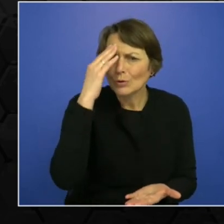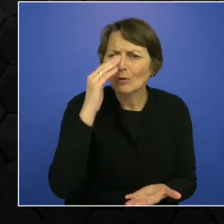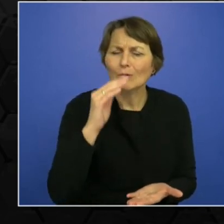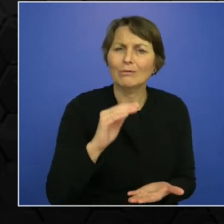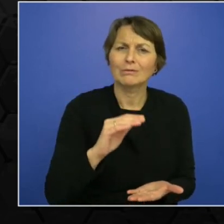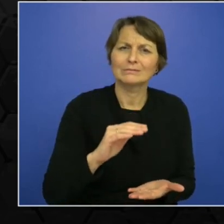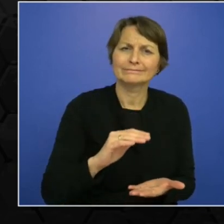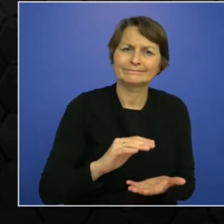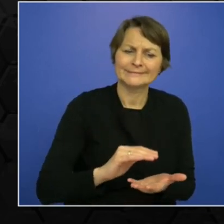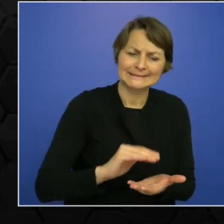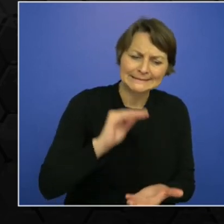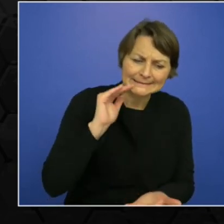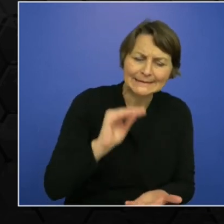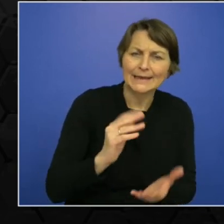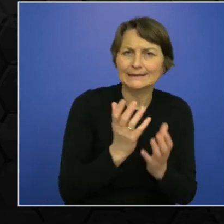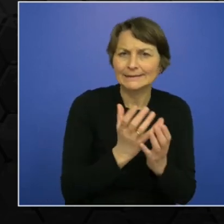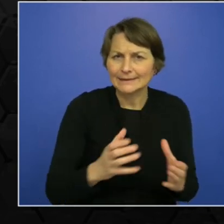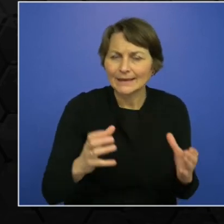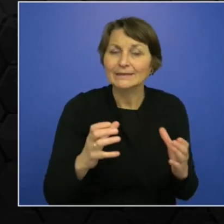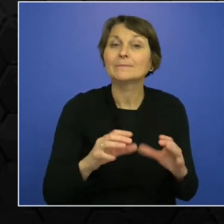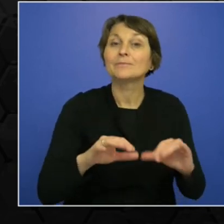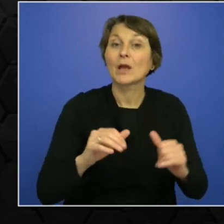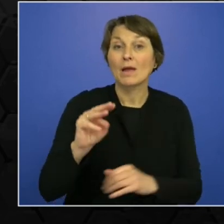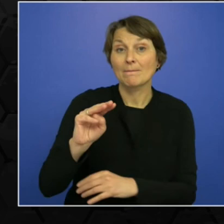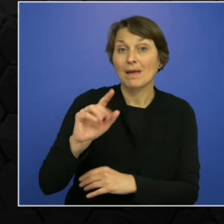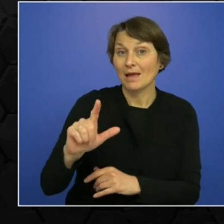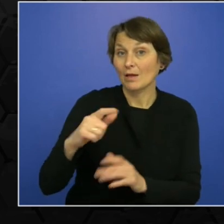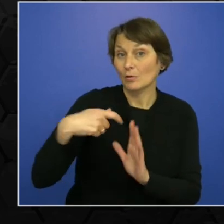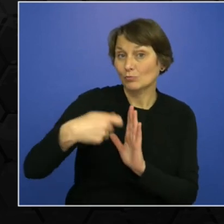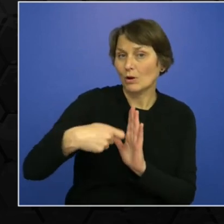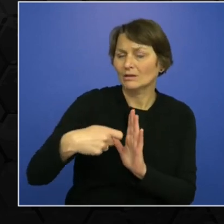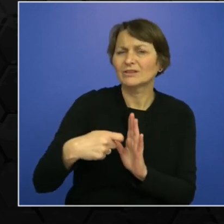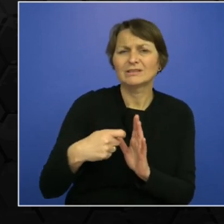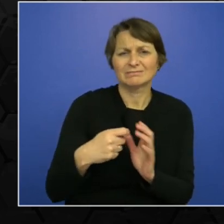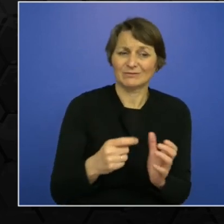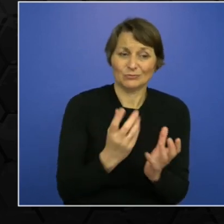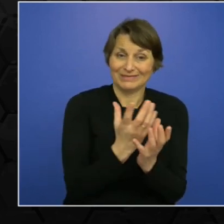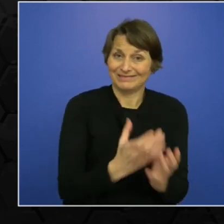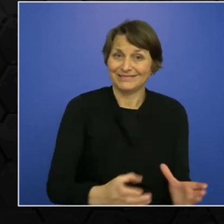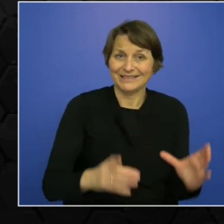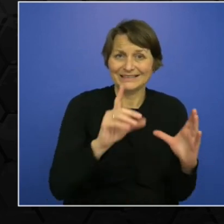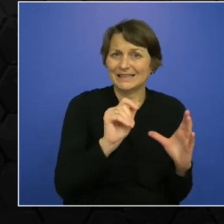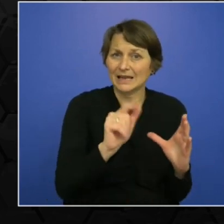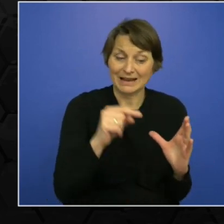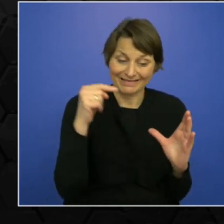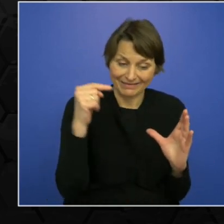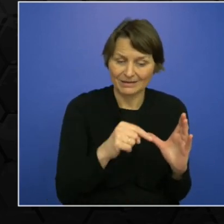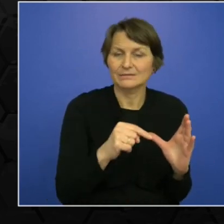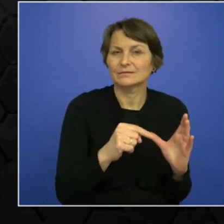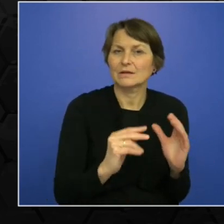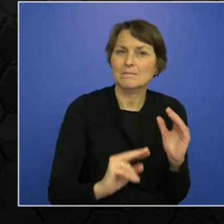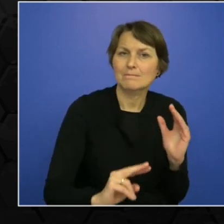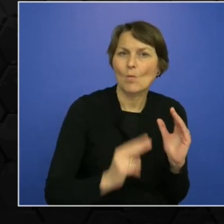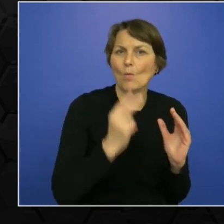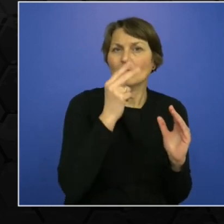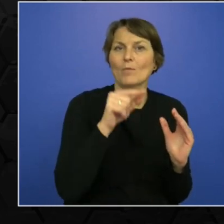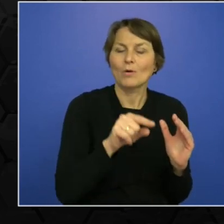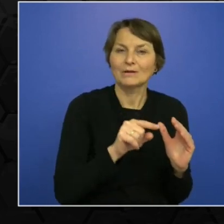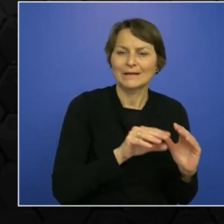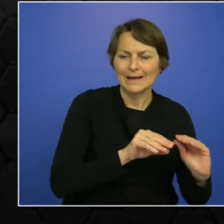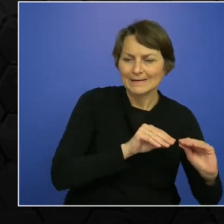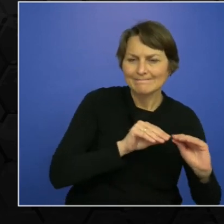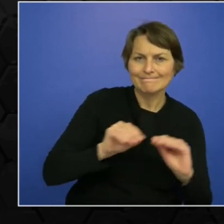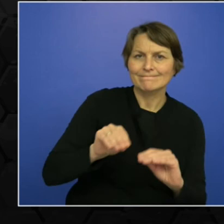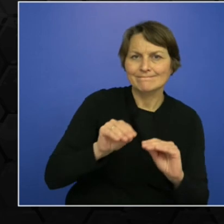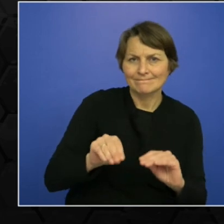out AI or machine learning projects, data is basically everything. It drives all the learning the system will do. So we'd like